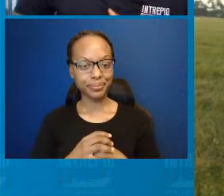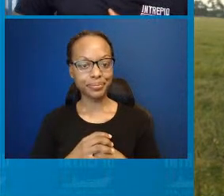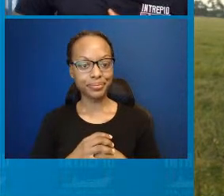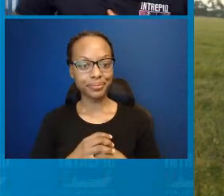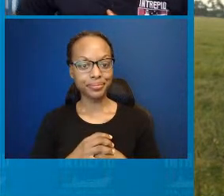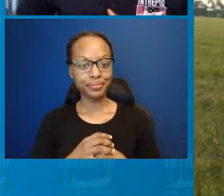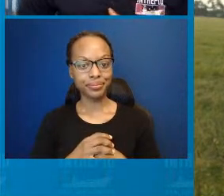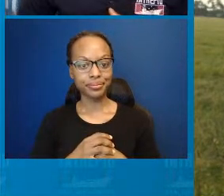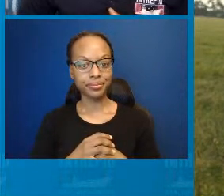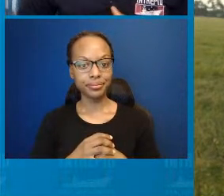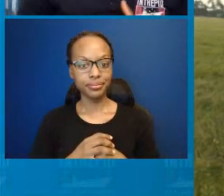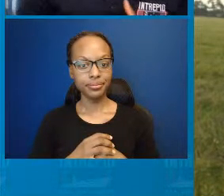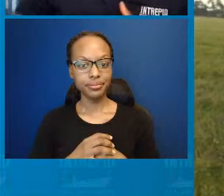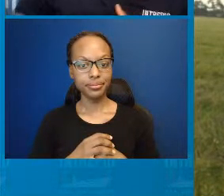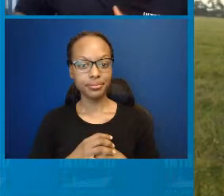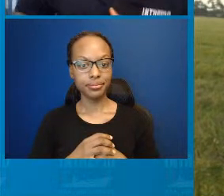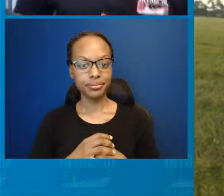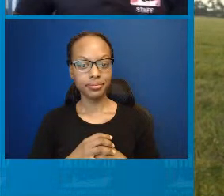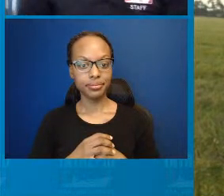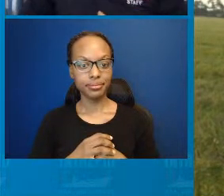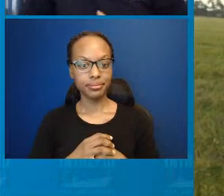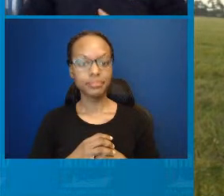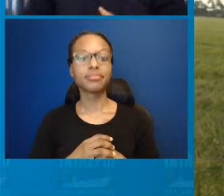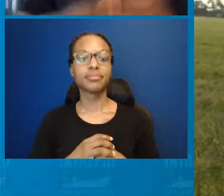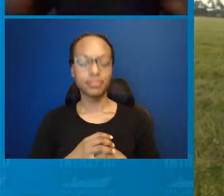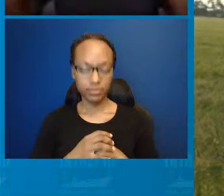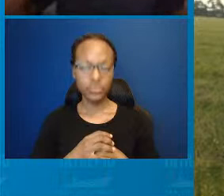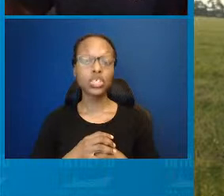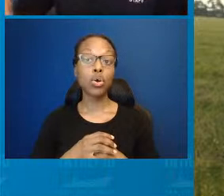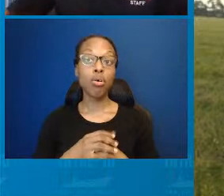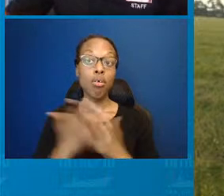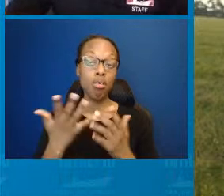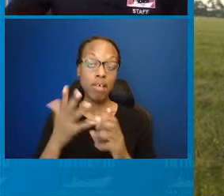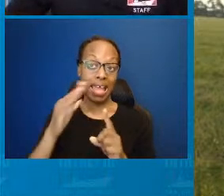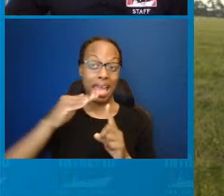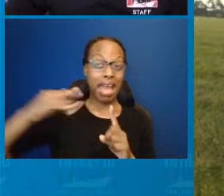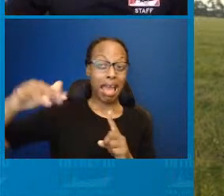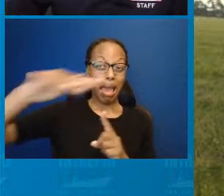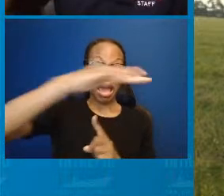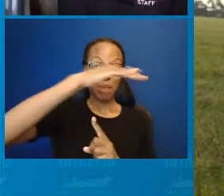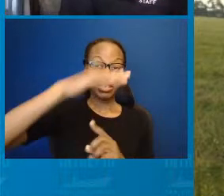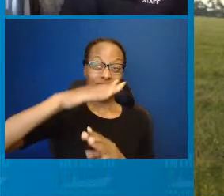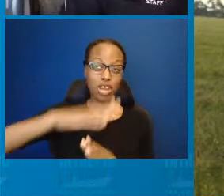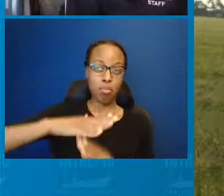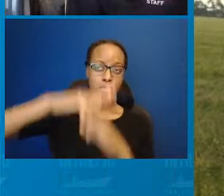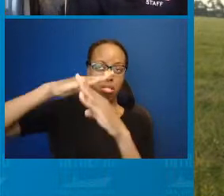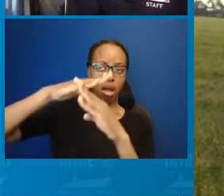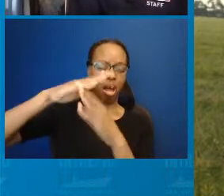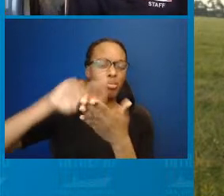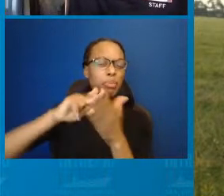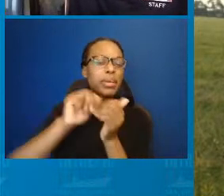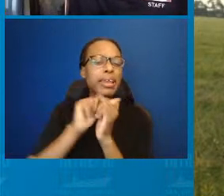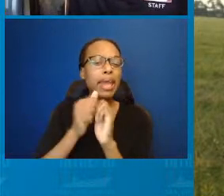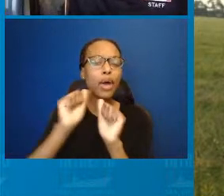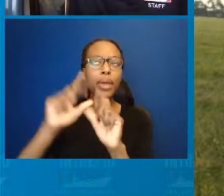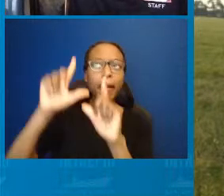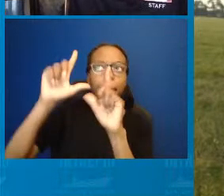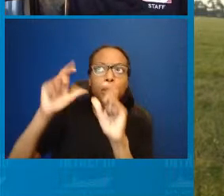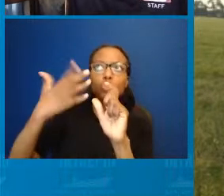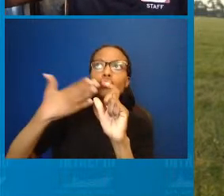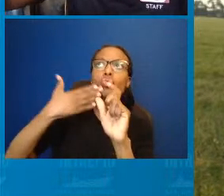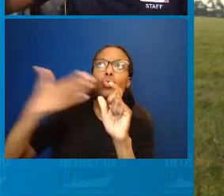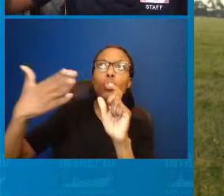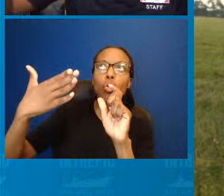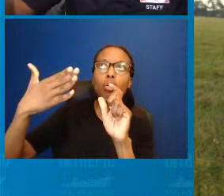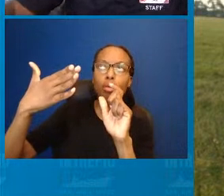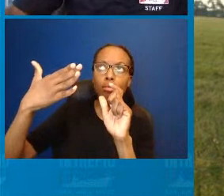If the atmosphere gets in the way, how do we get a good picture, get pictures of outer space? Great question. So we can take decent pictures from Earth with